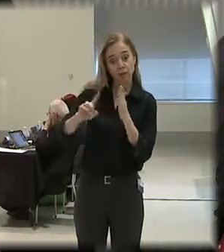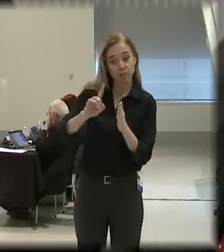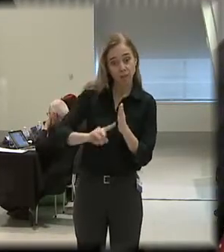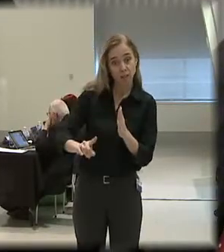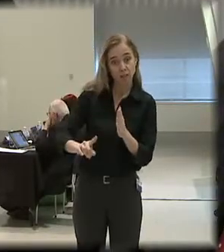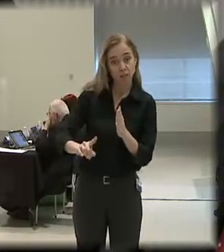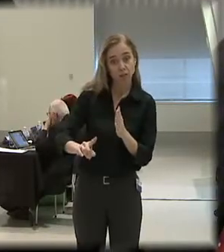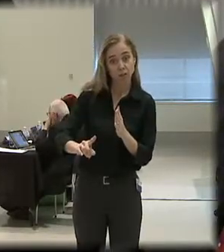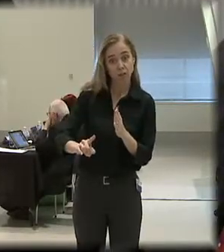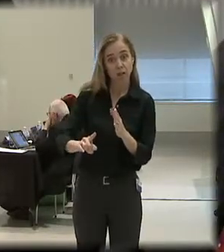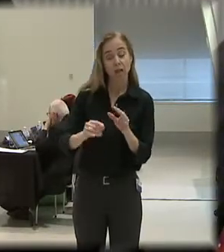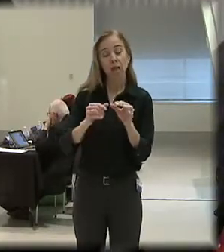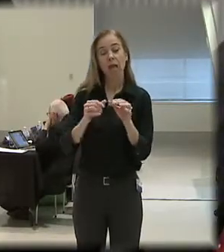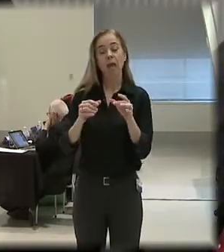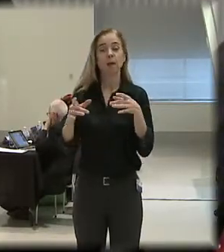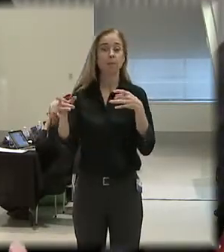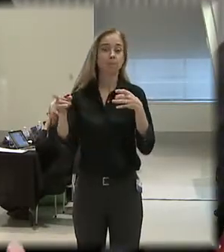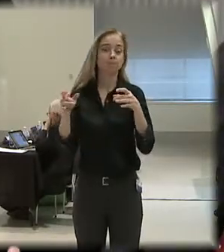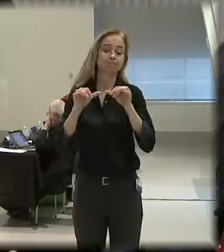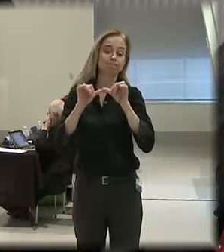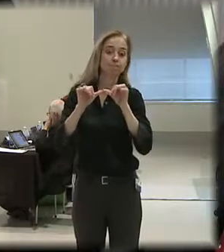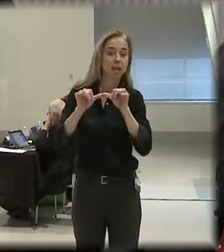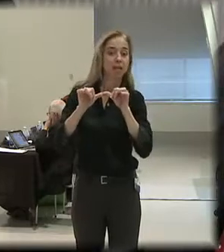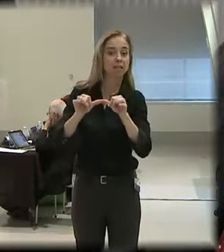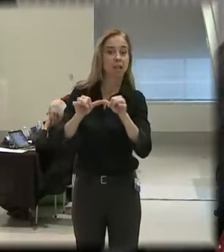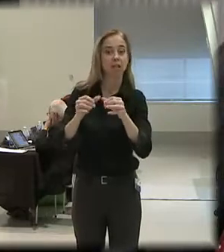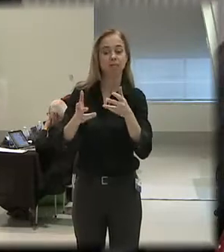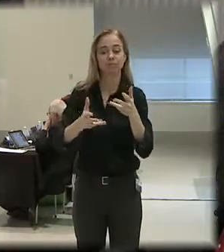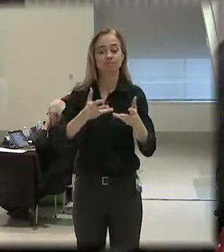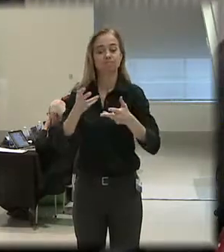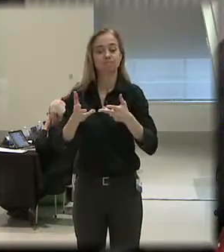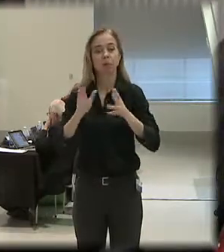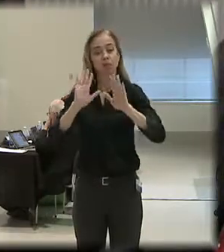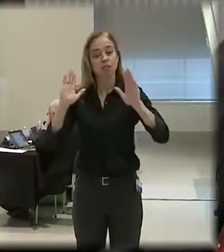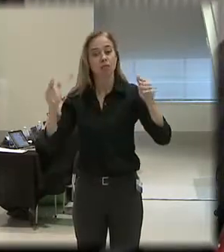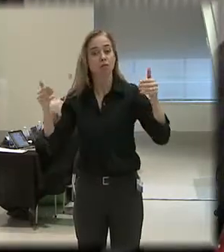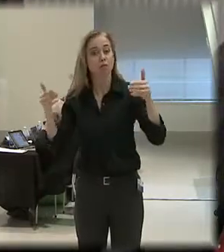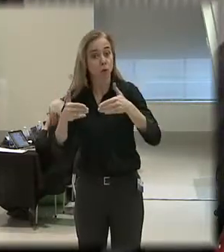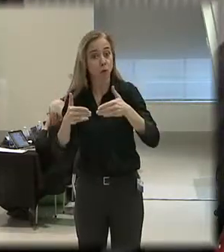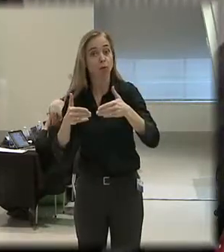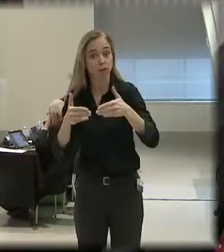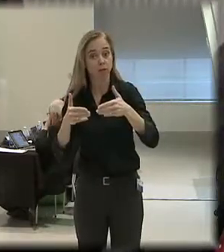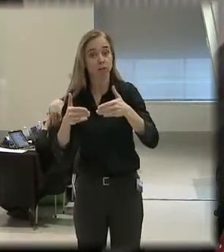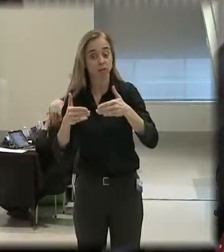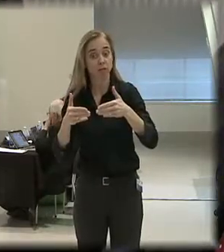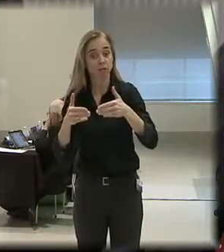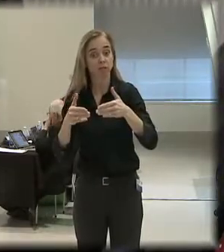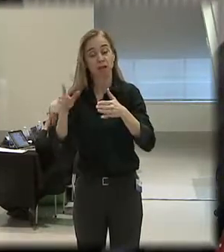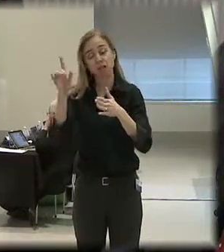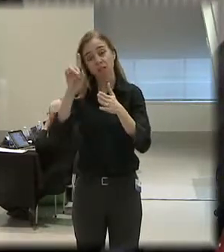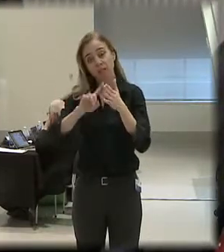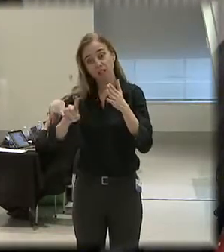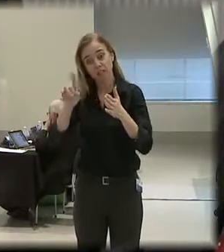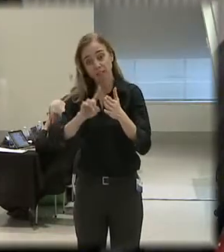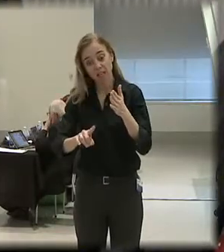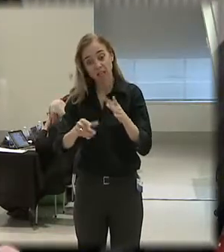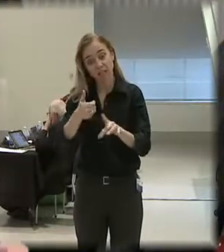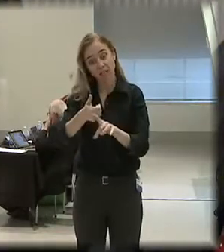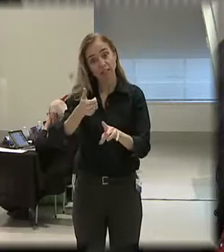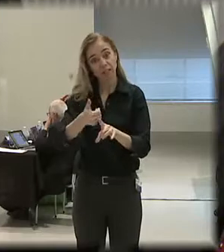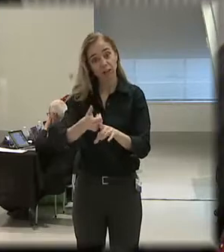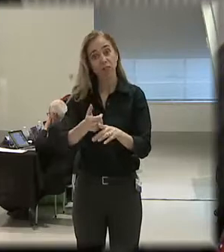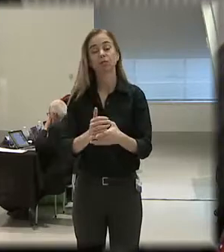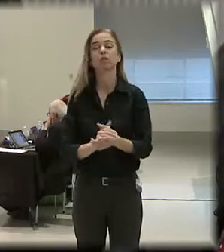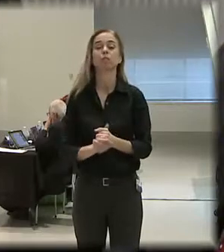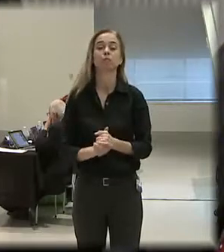investigations and maintain the focus at hand, that being the investigation they are investigating. We